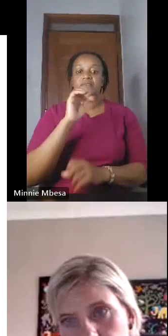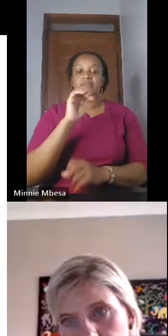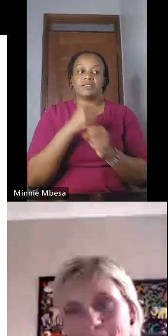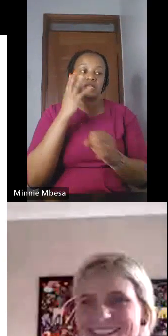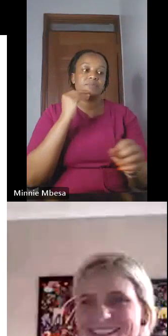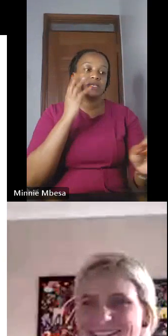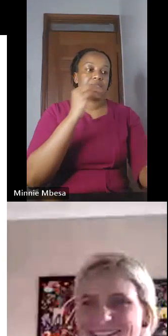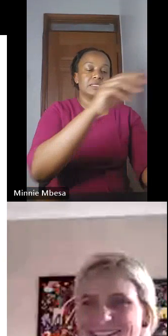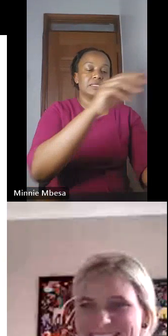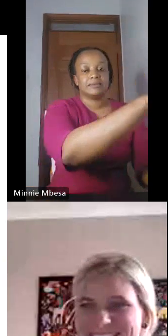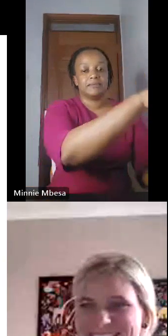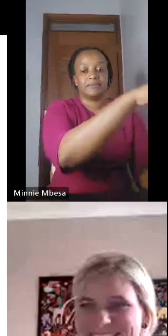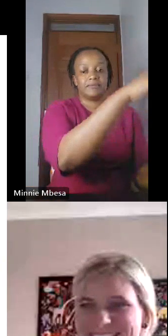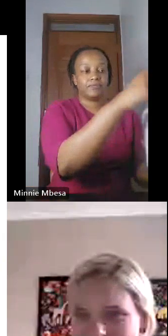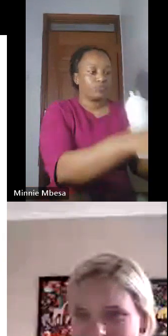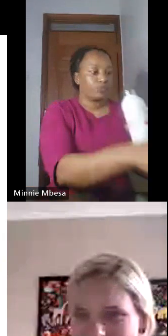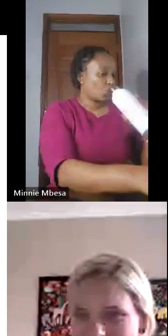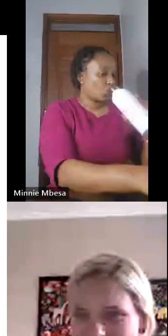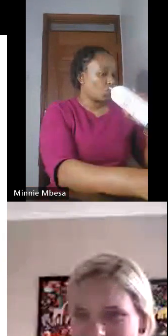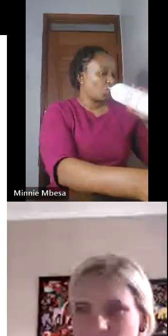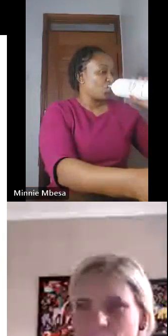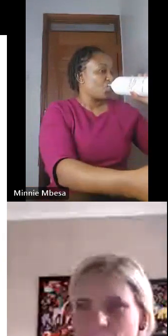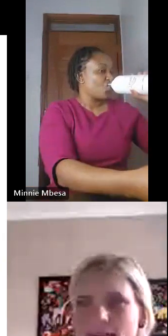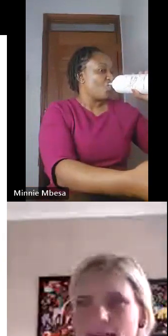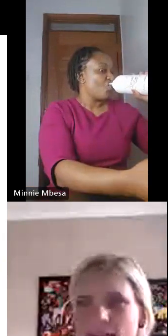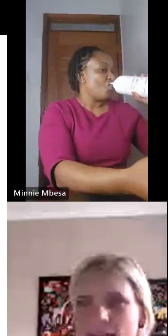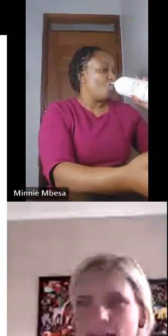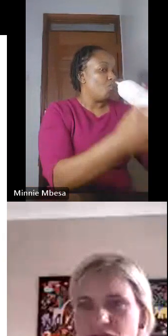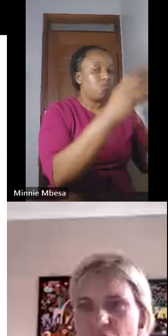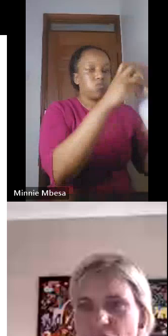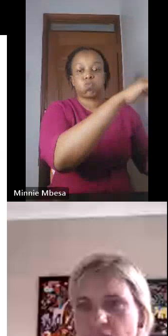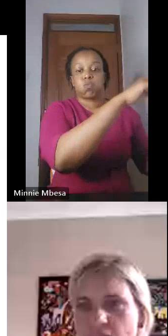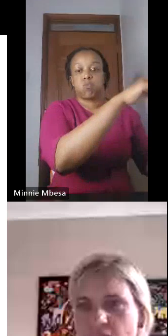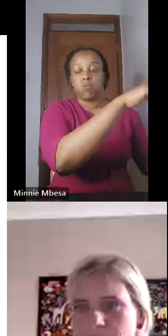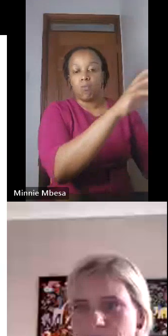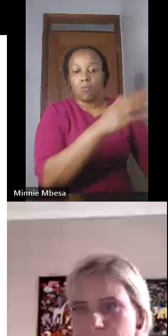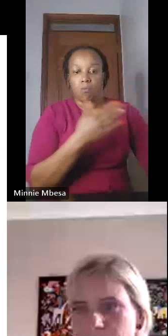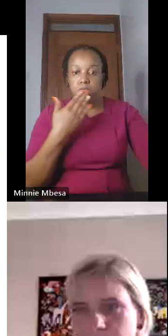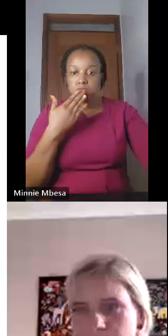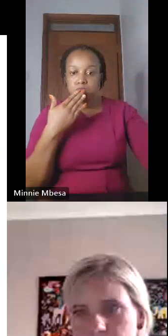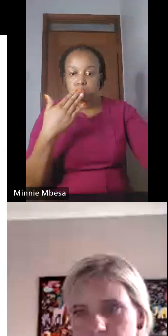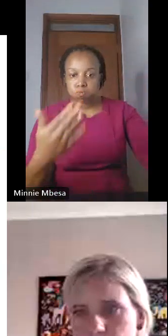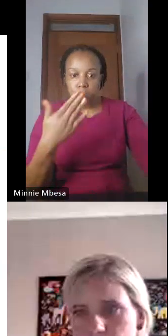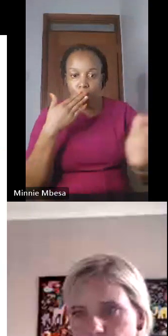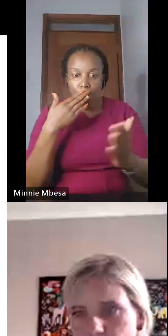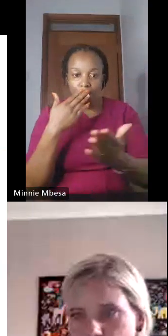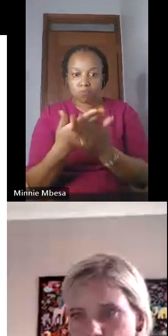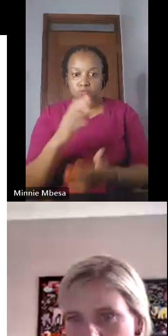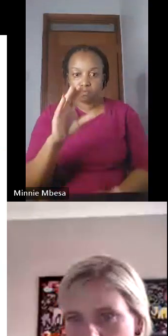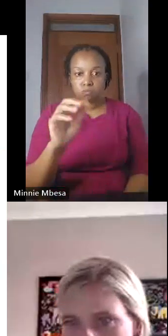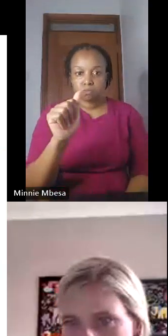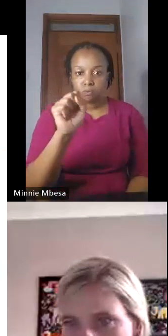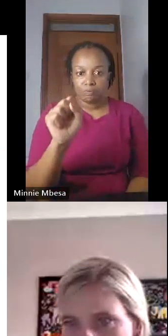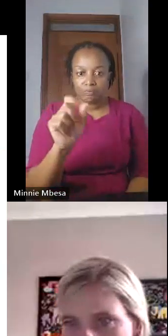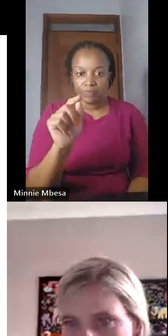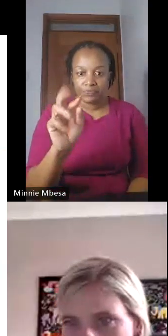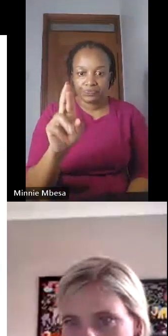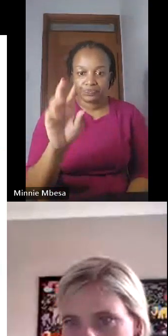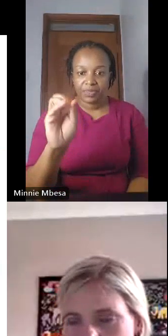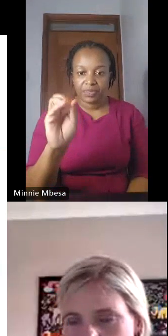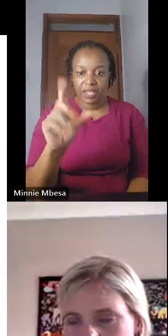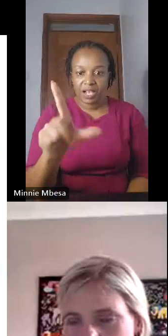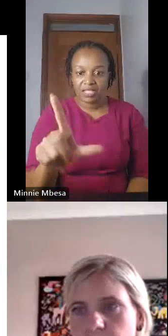you. Thank Thanks, you so Julian. Thank much. you very much. Okay, Castro, I'm going to unmute you,